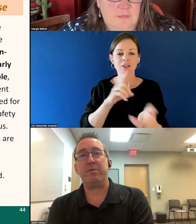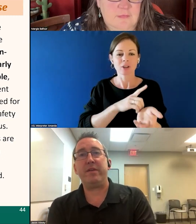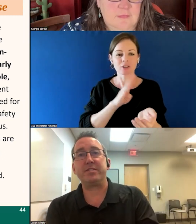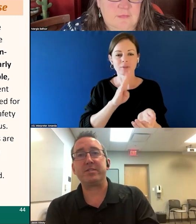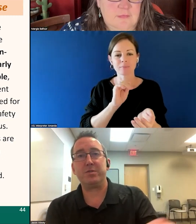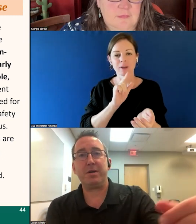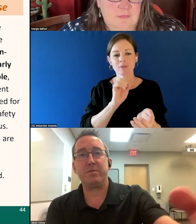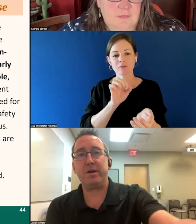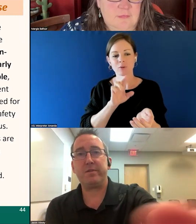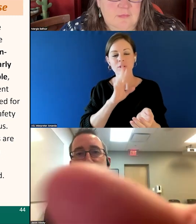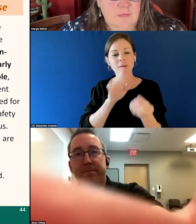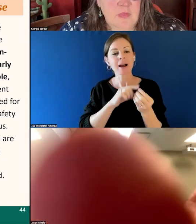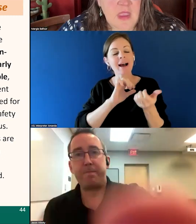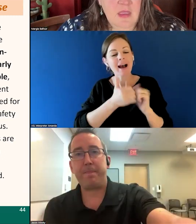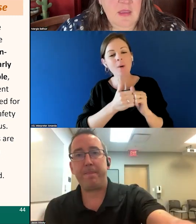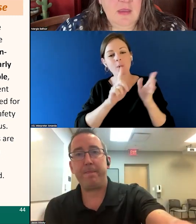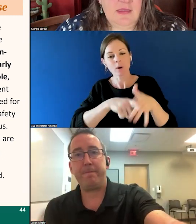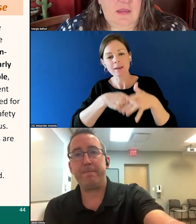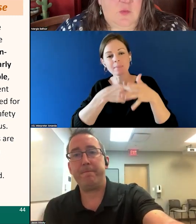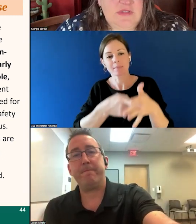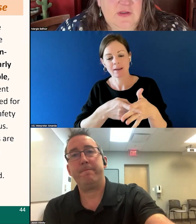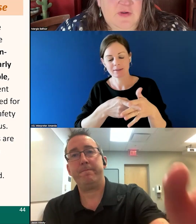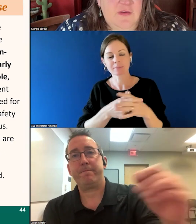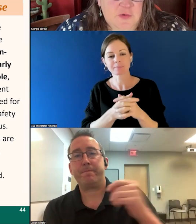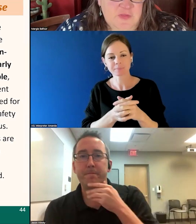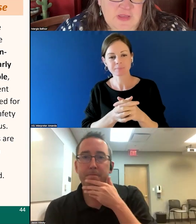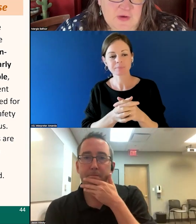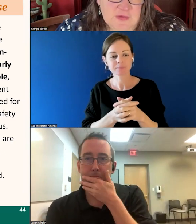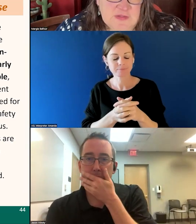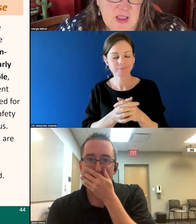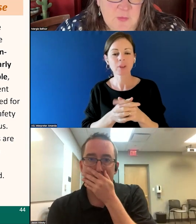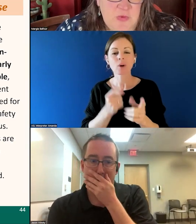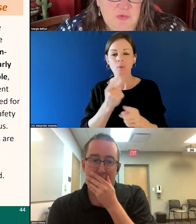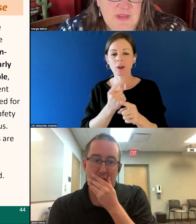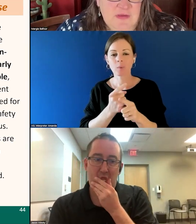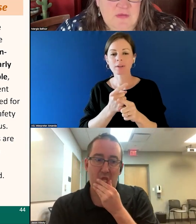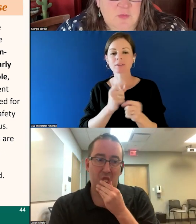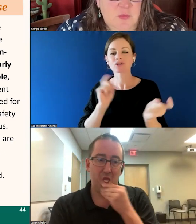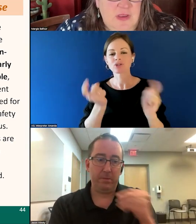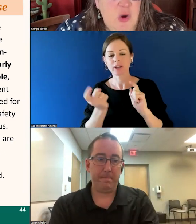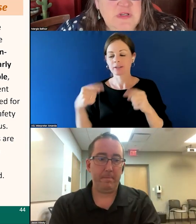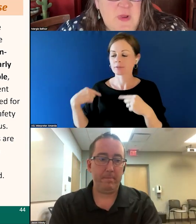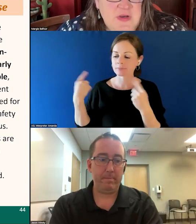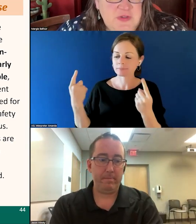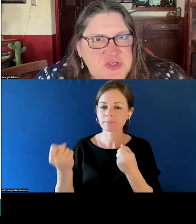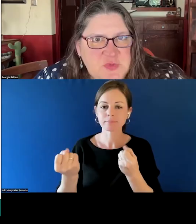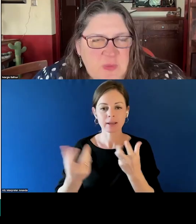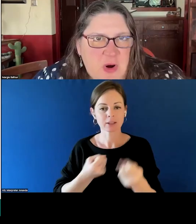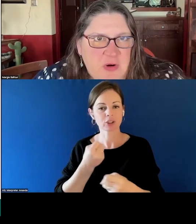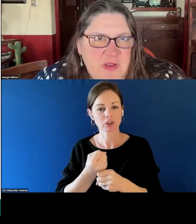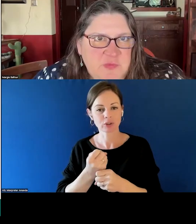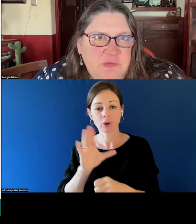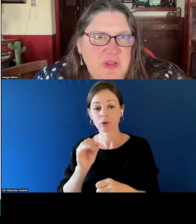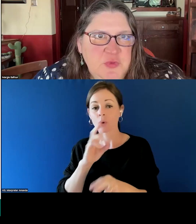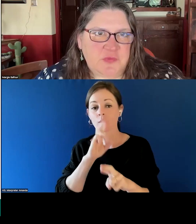going to implement this co-responder model. Yeah, like what's evolved over the years. We've really, like, co-responder is just one